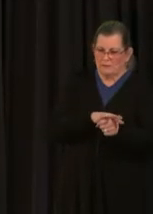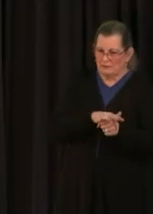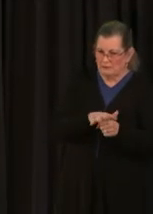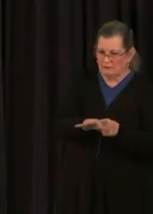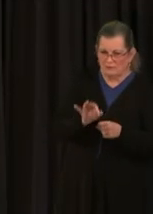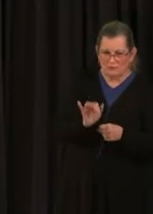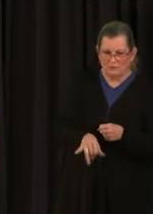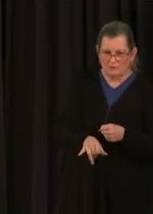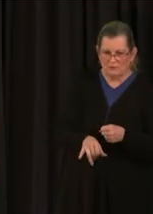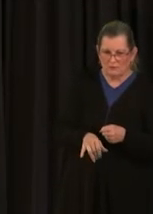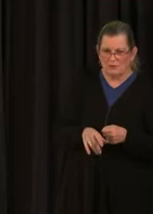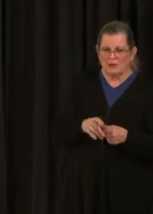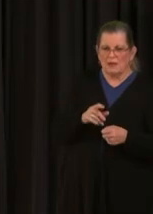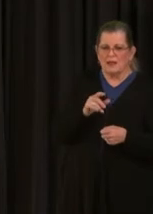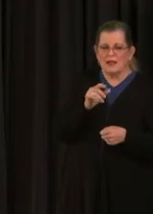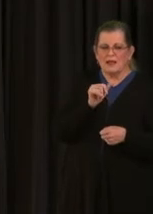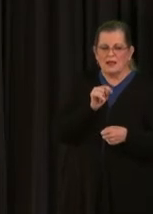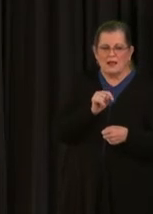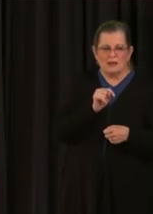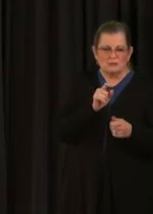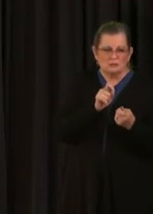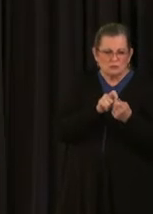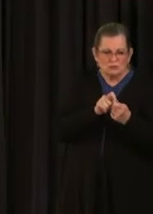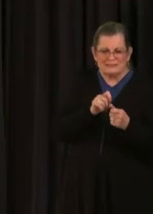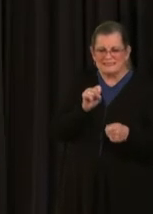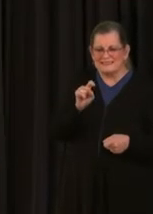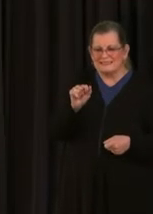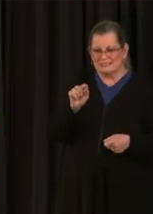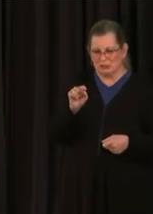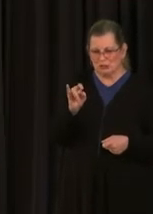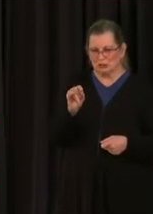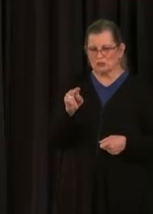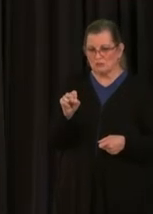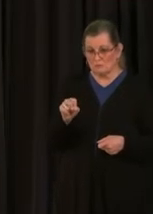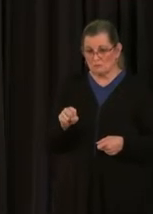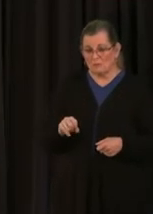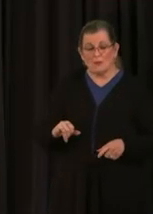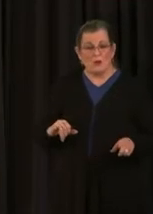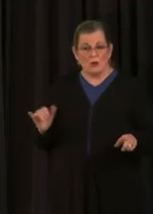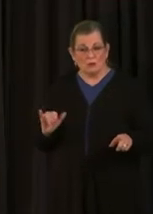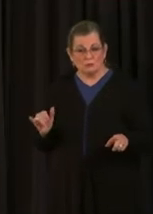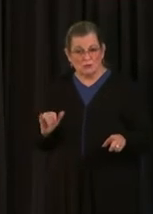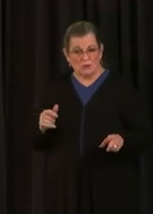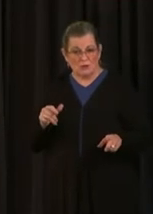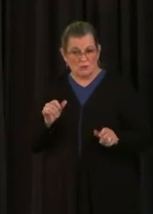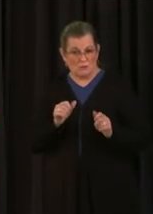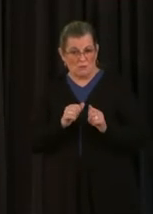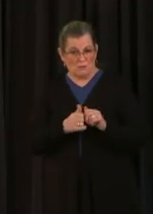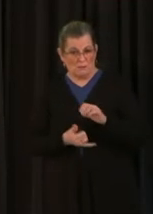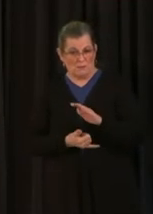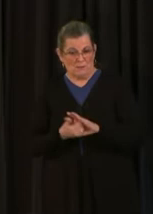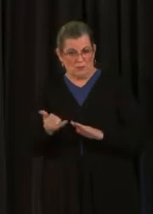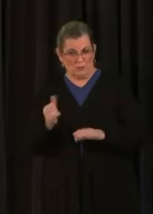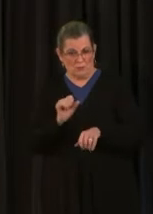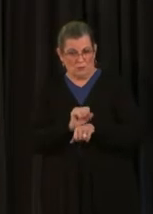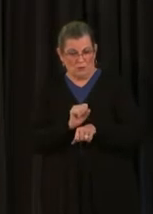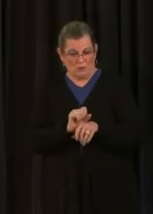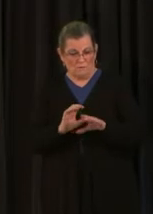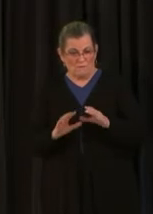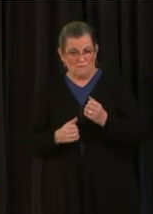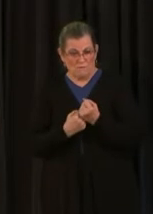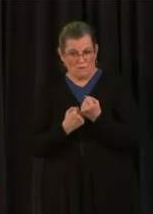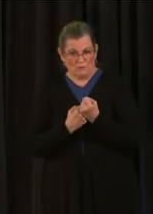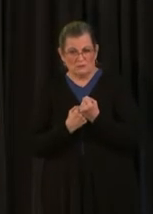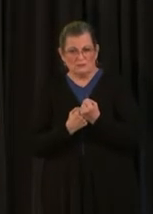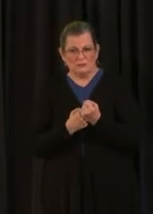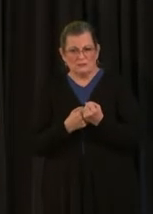for service. We maintain the capacity to add additional service if we observe that there are crowding conditions or